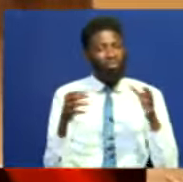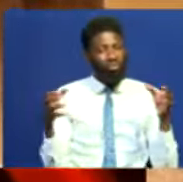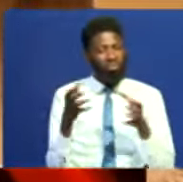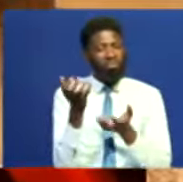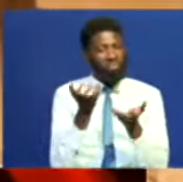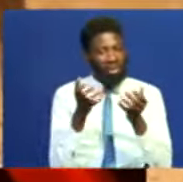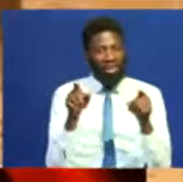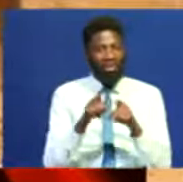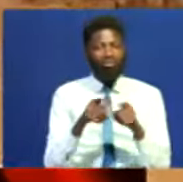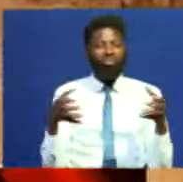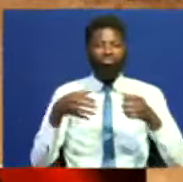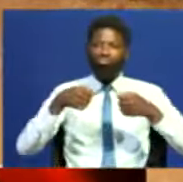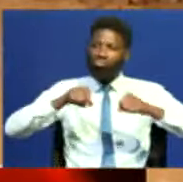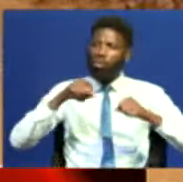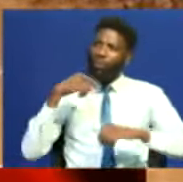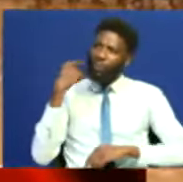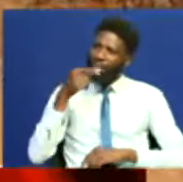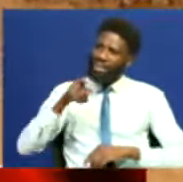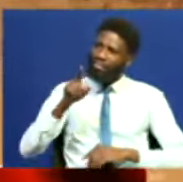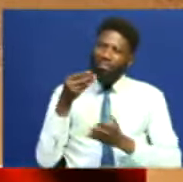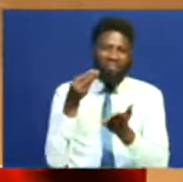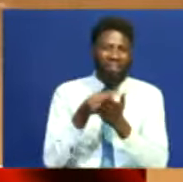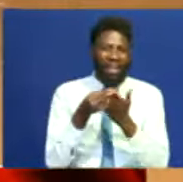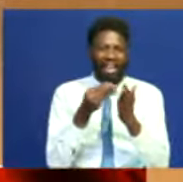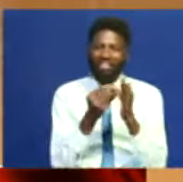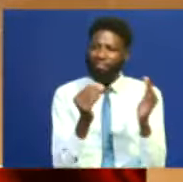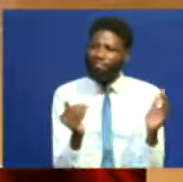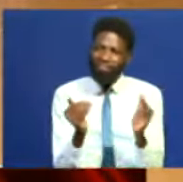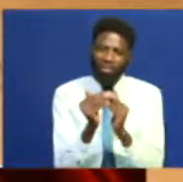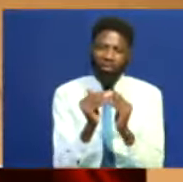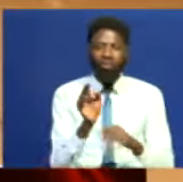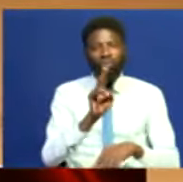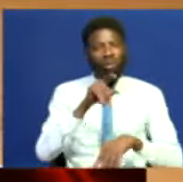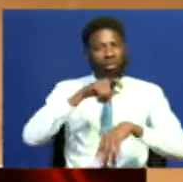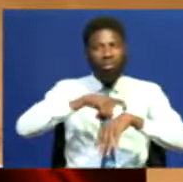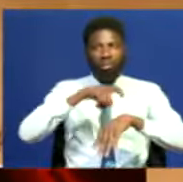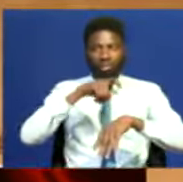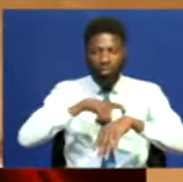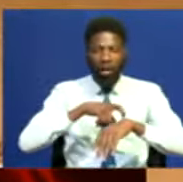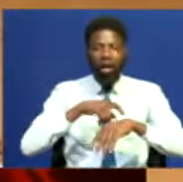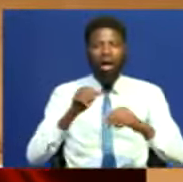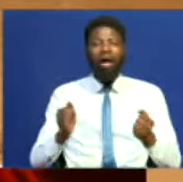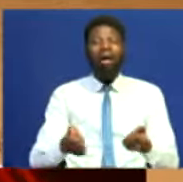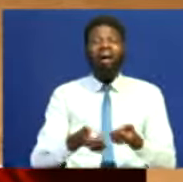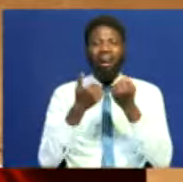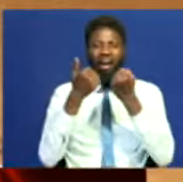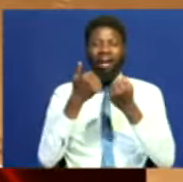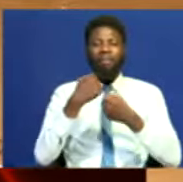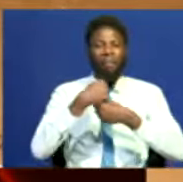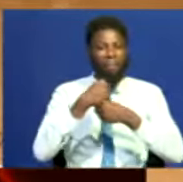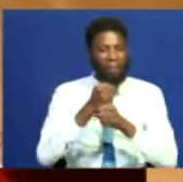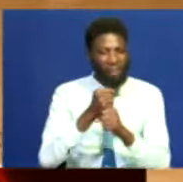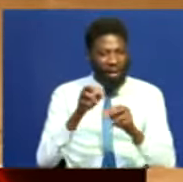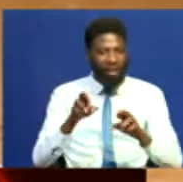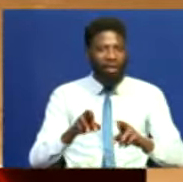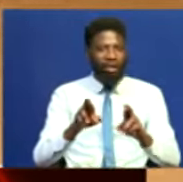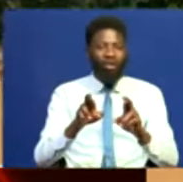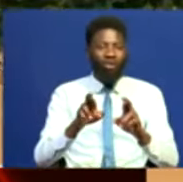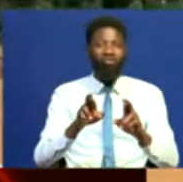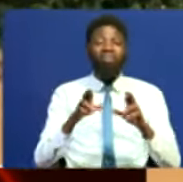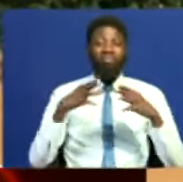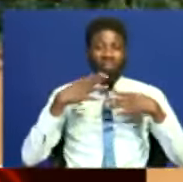have to incur huge amounts of money in repairs. The residents welcome the move by the senator.